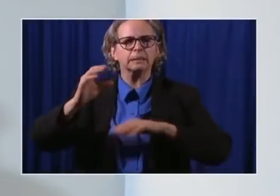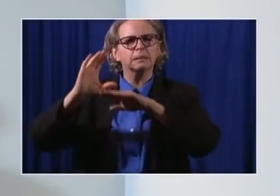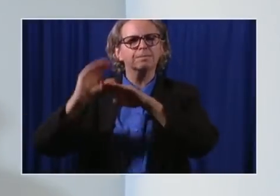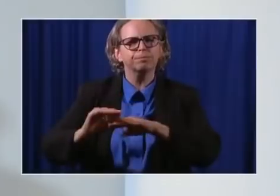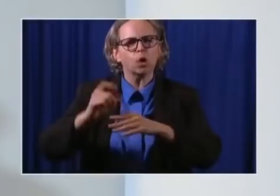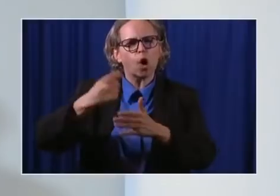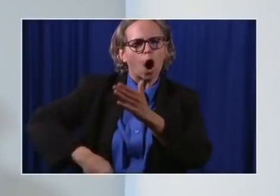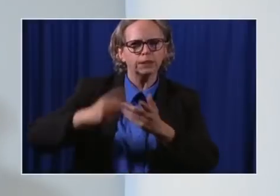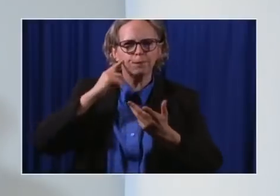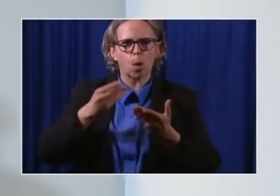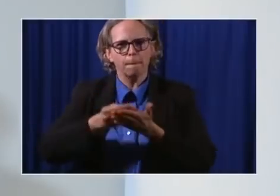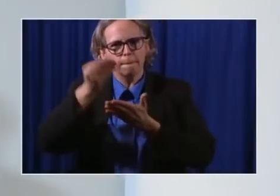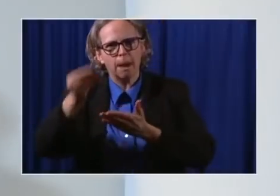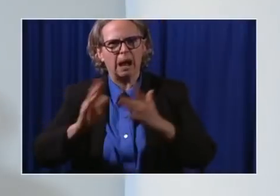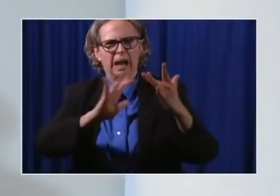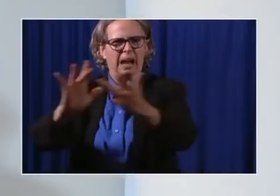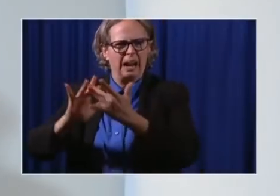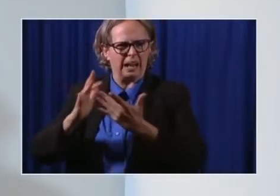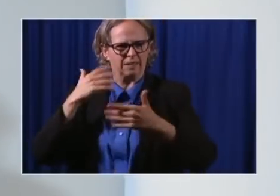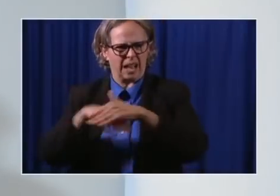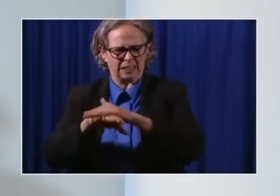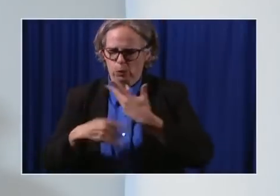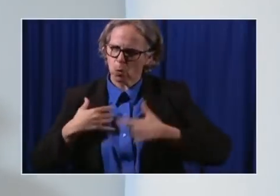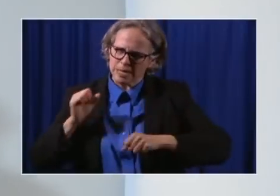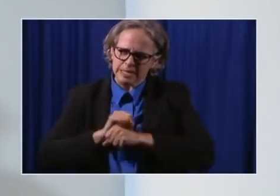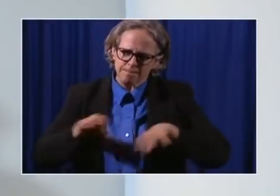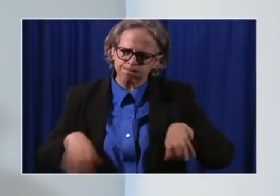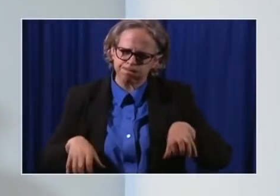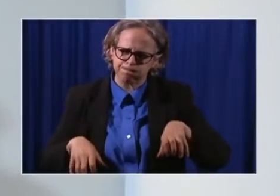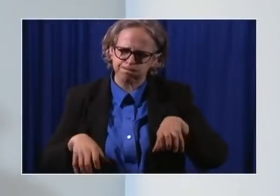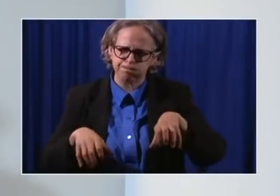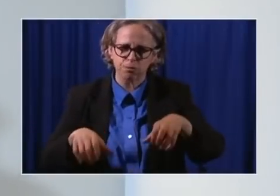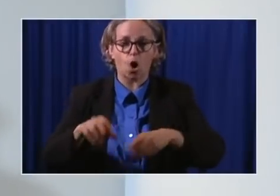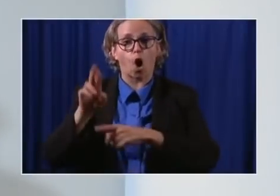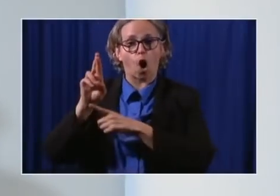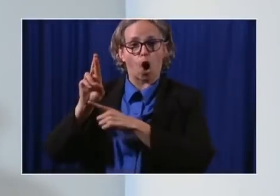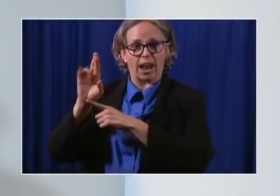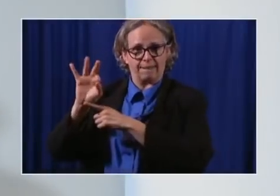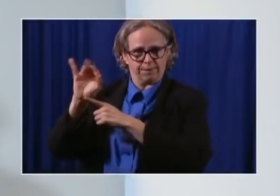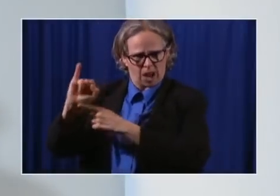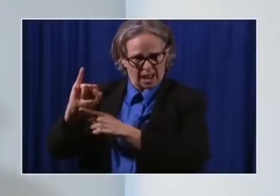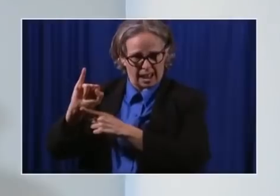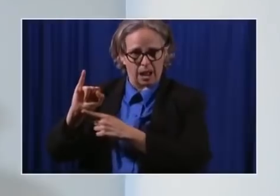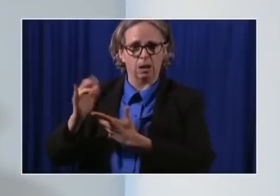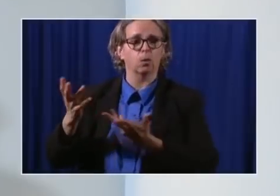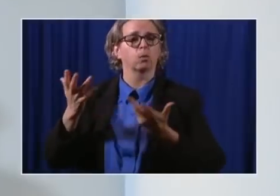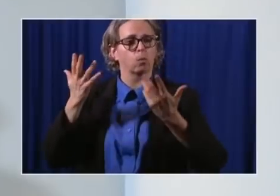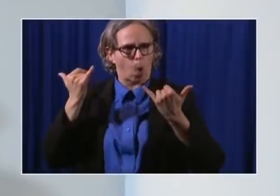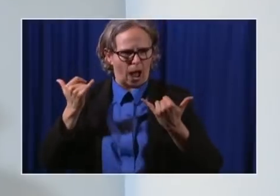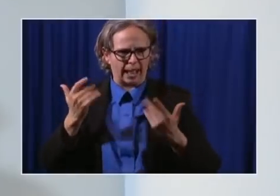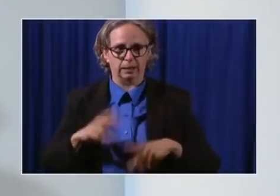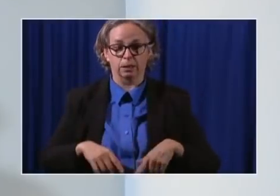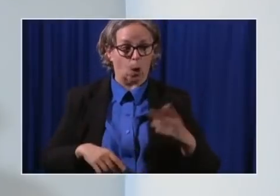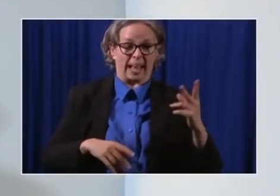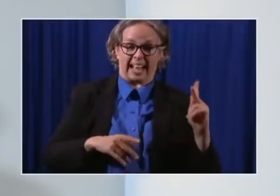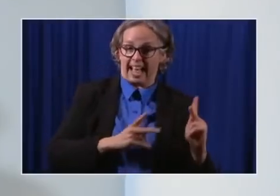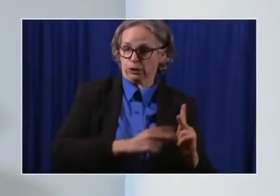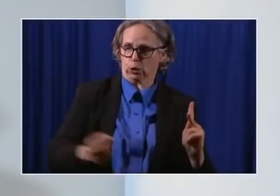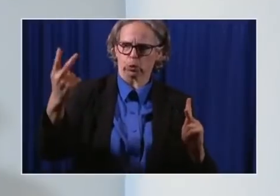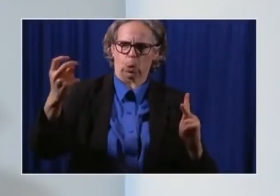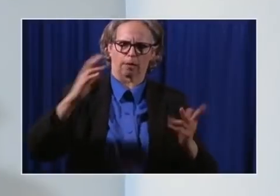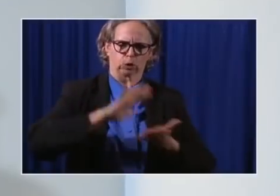working to establish this RFI, working with the K through 12 schools so that they'll have a single place to find